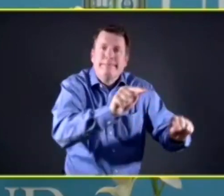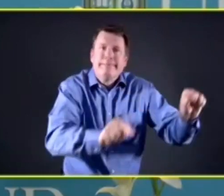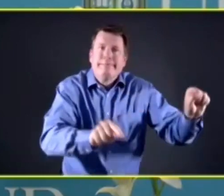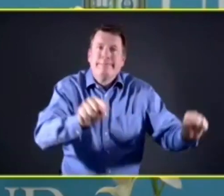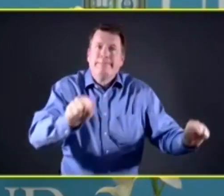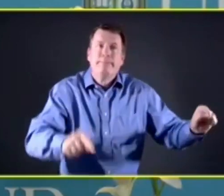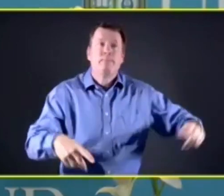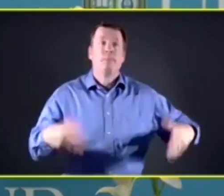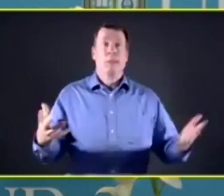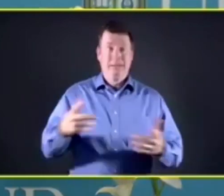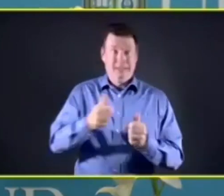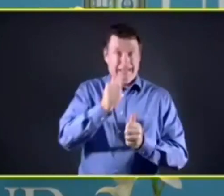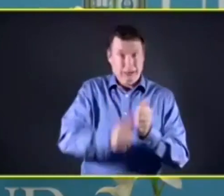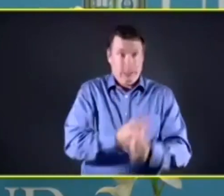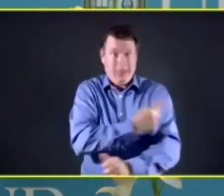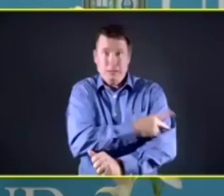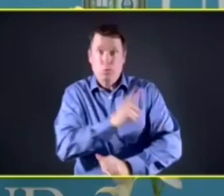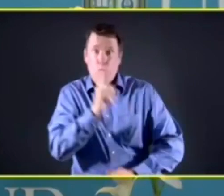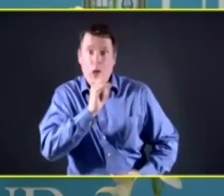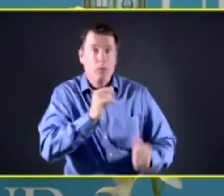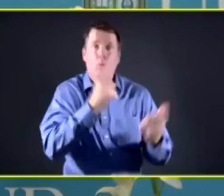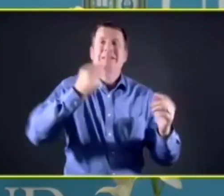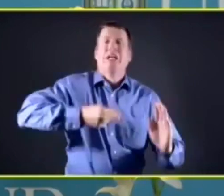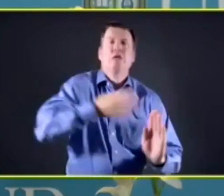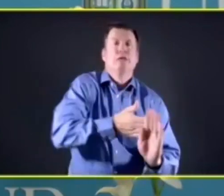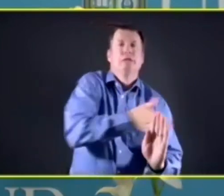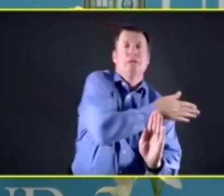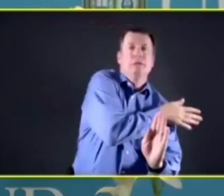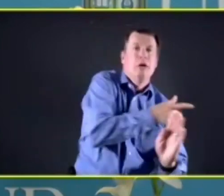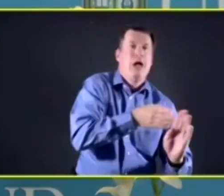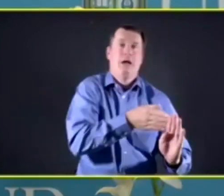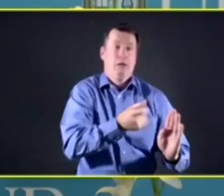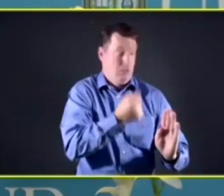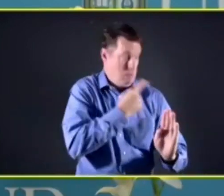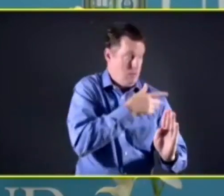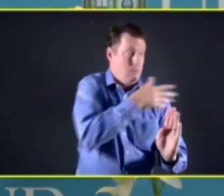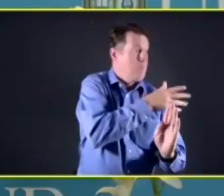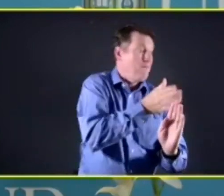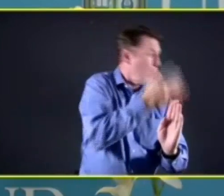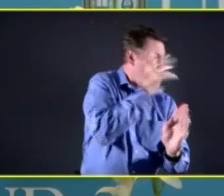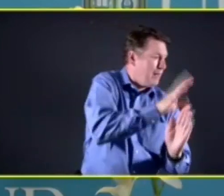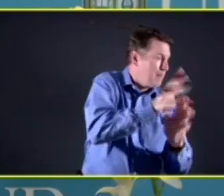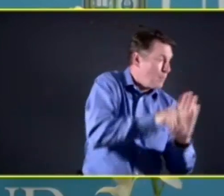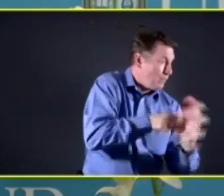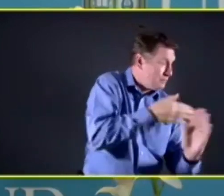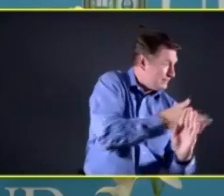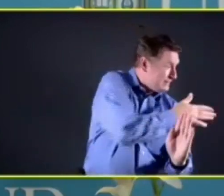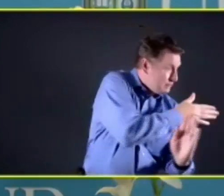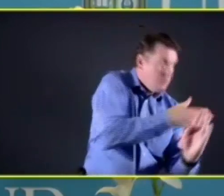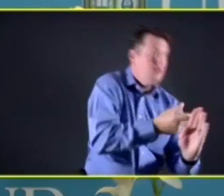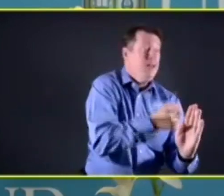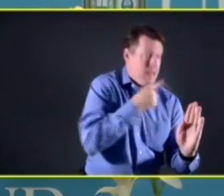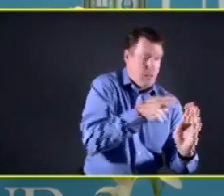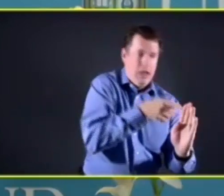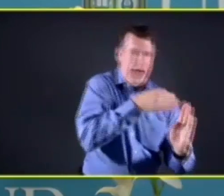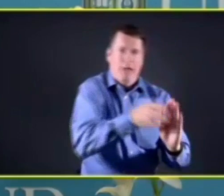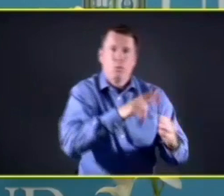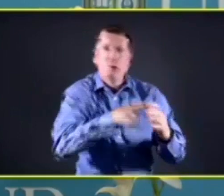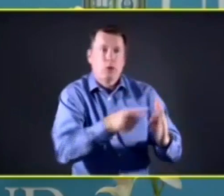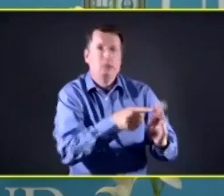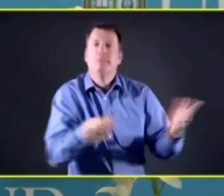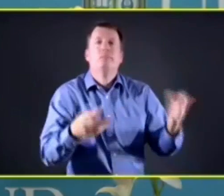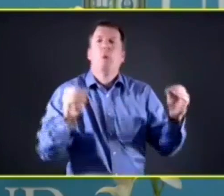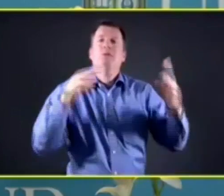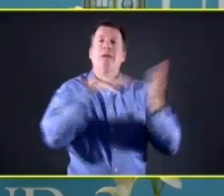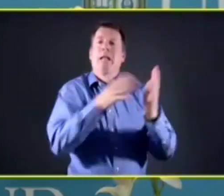their best to kind of tease this out and controlling for confounders. But at the end, they say, you know,